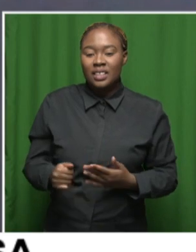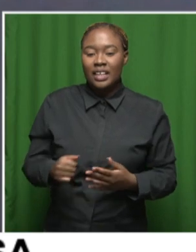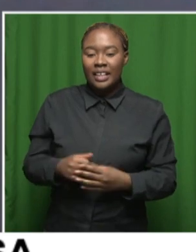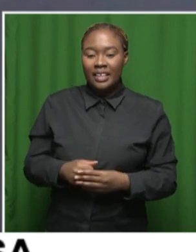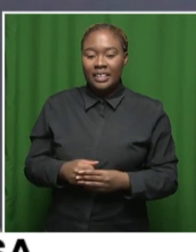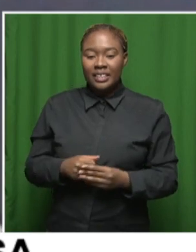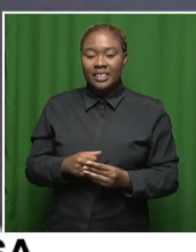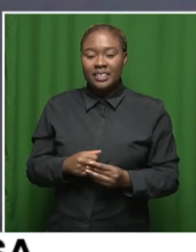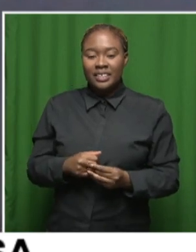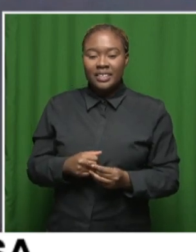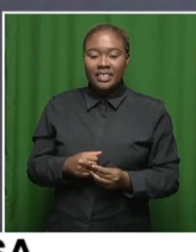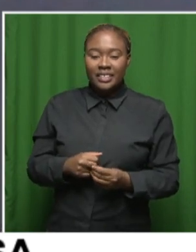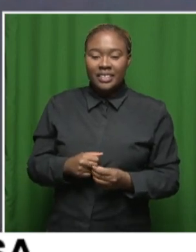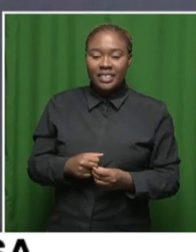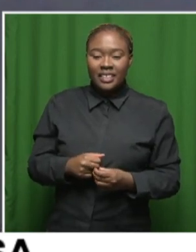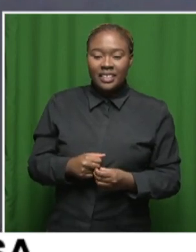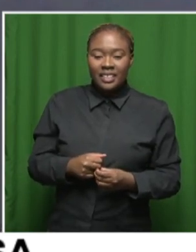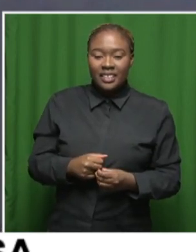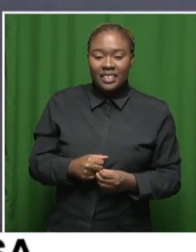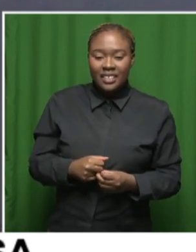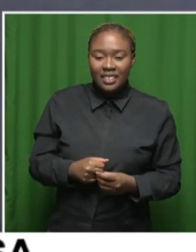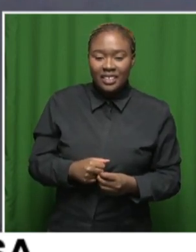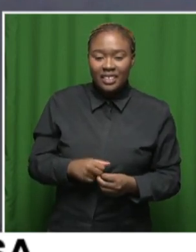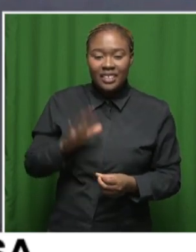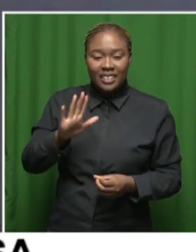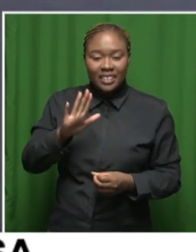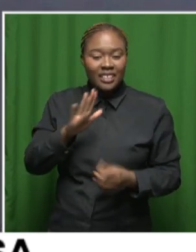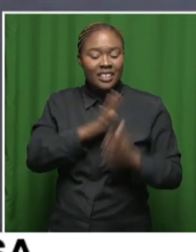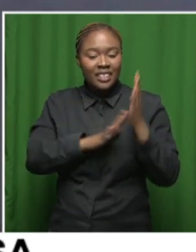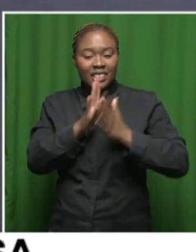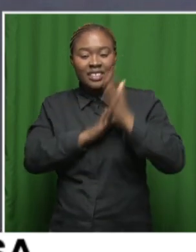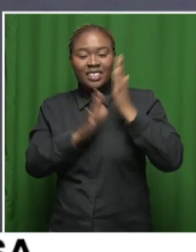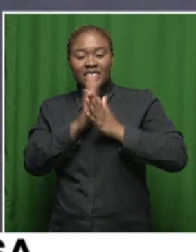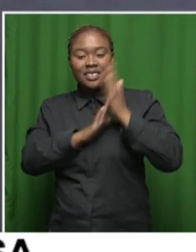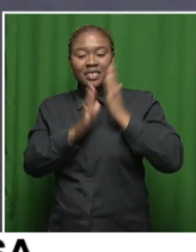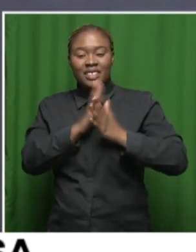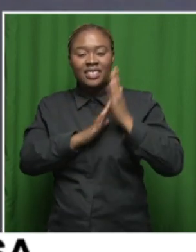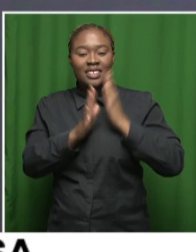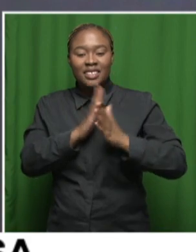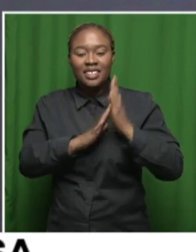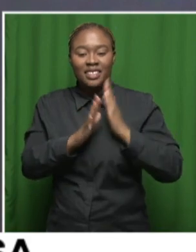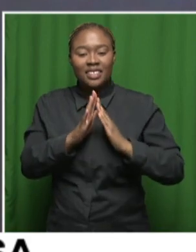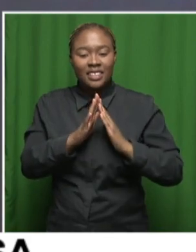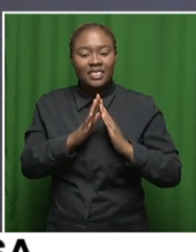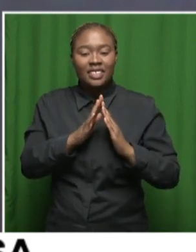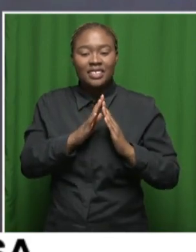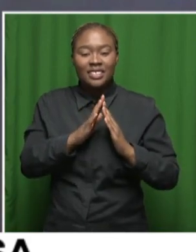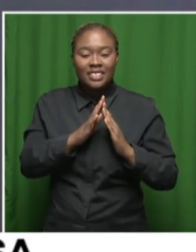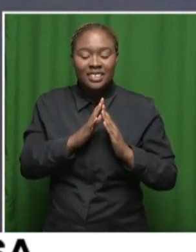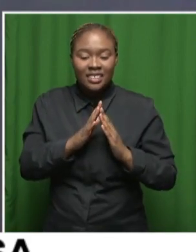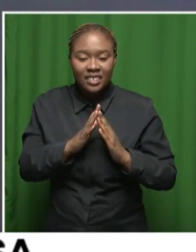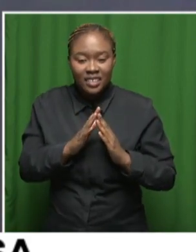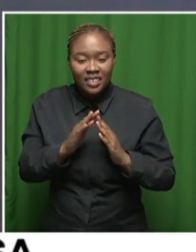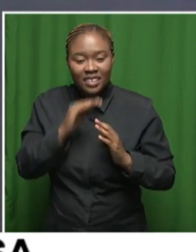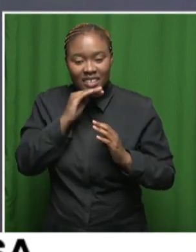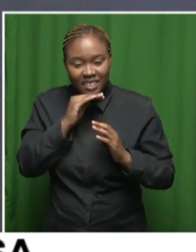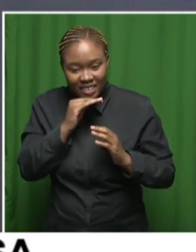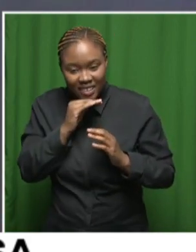dishes in my recipe book that where you use a curry spice and a marinade, and then you put that onto a chicken breast